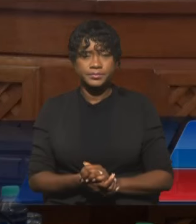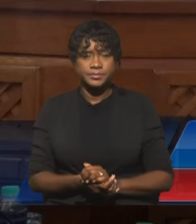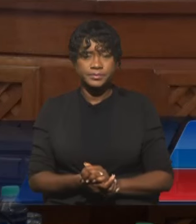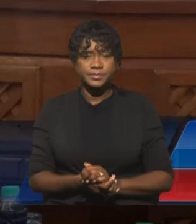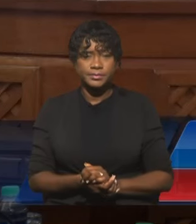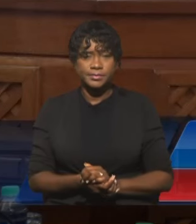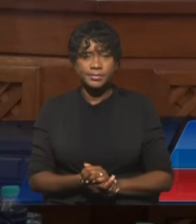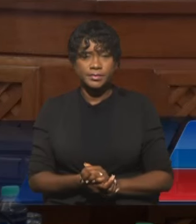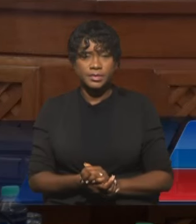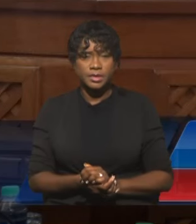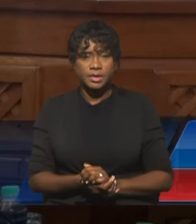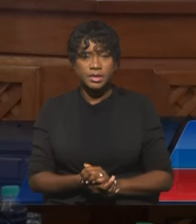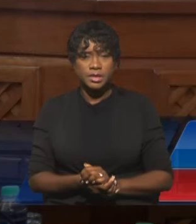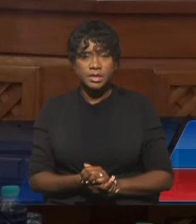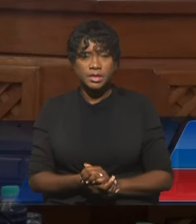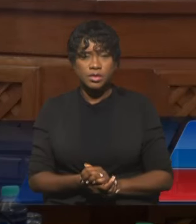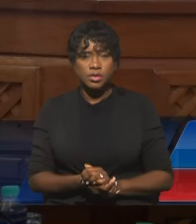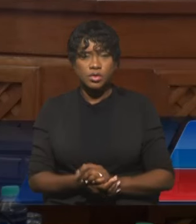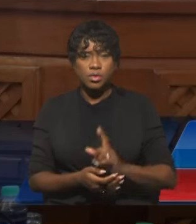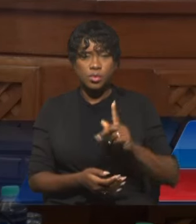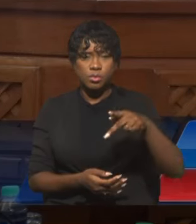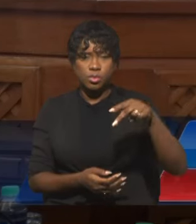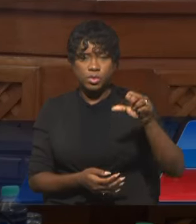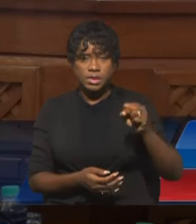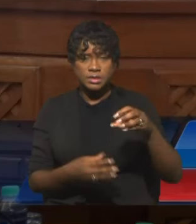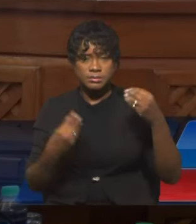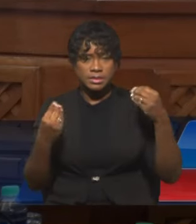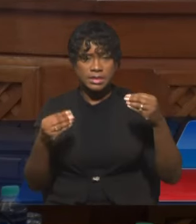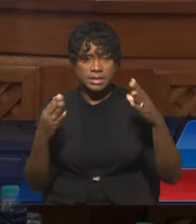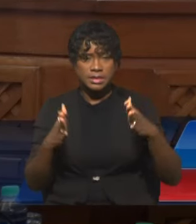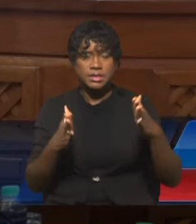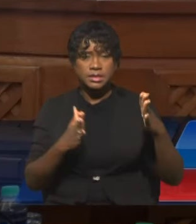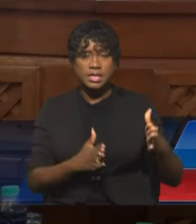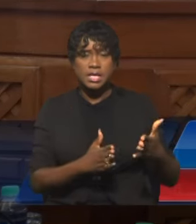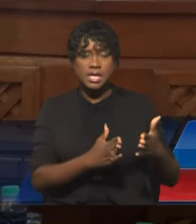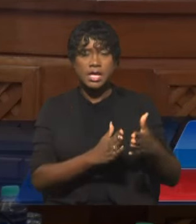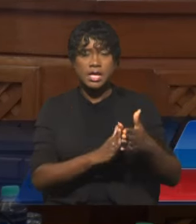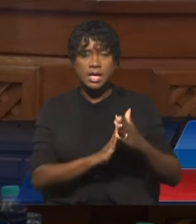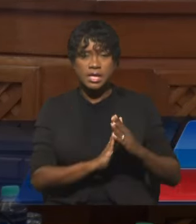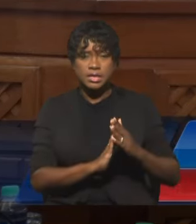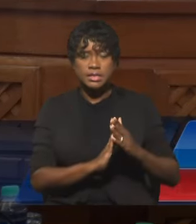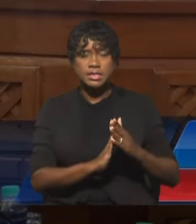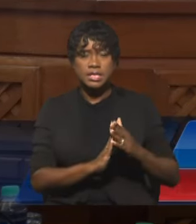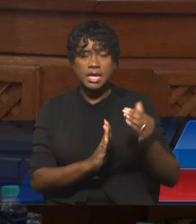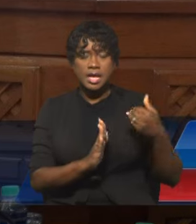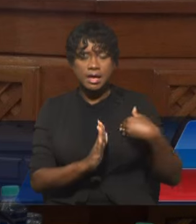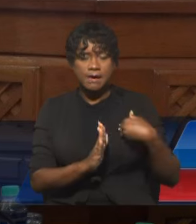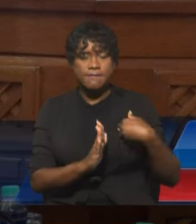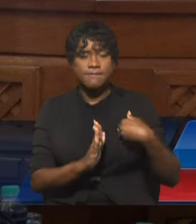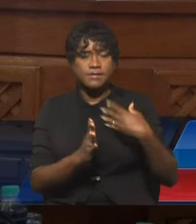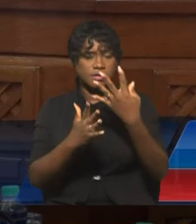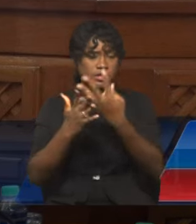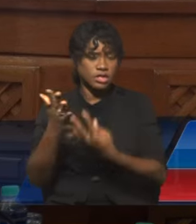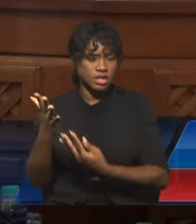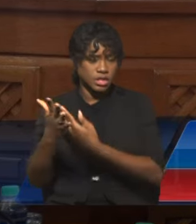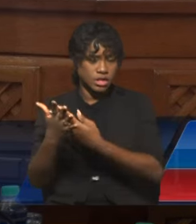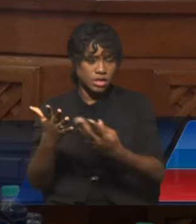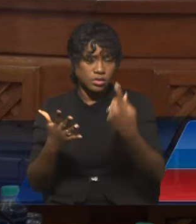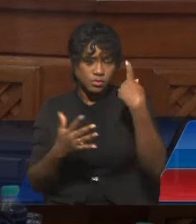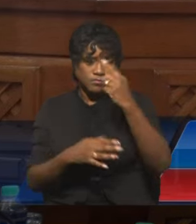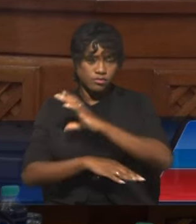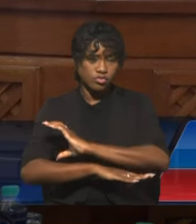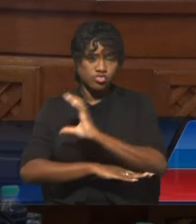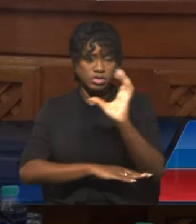in response to a request made by the Port of Spain vendors, the City Corporation has devised a vending schedule for the Christmas